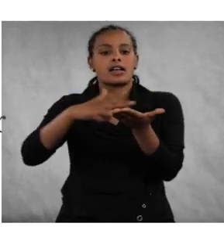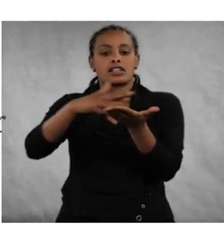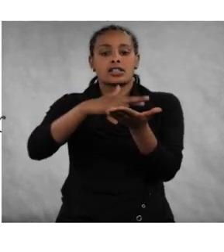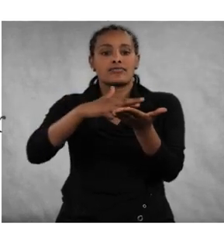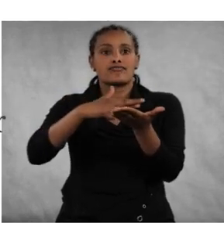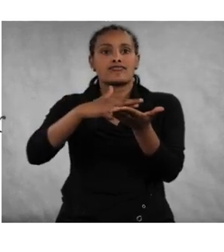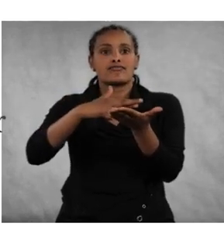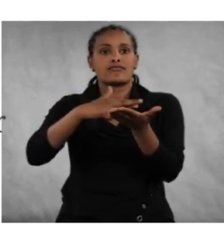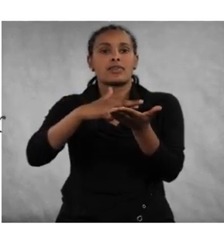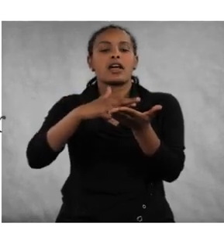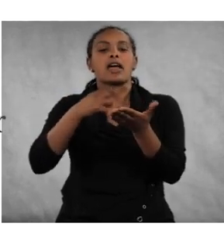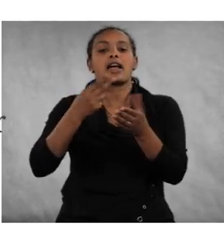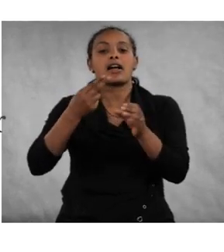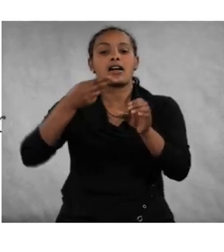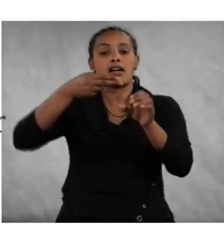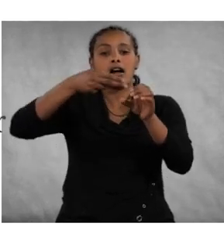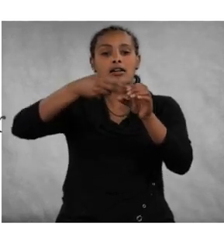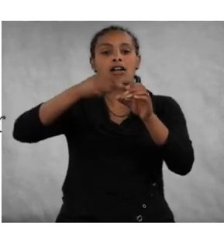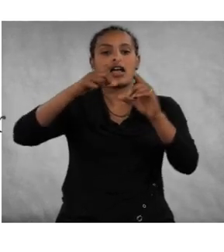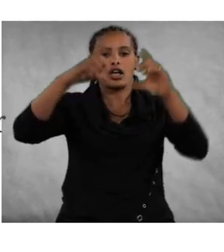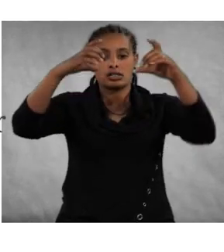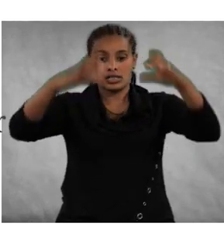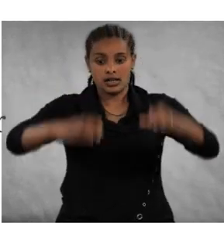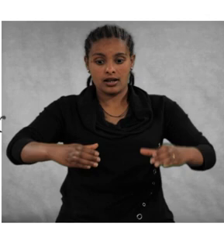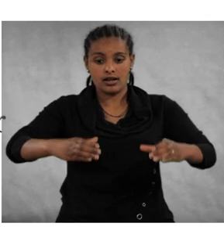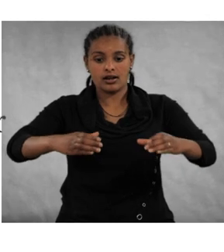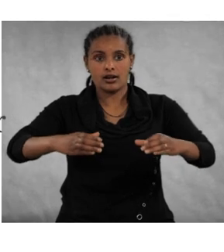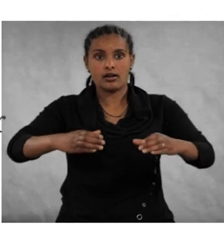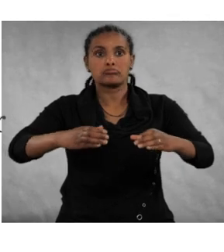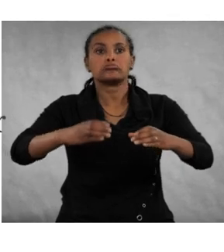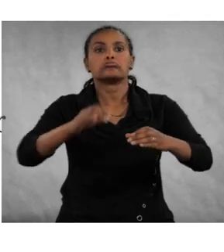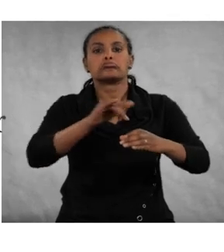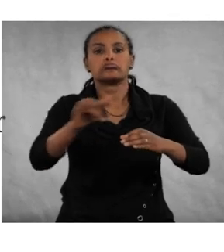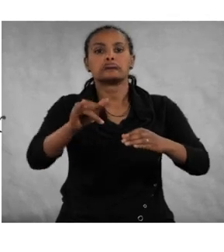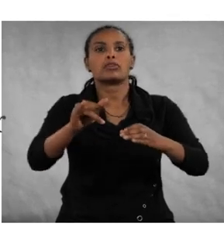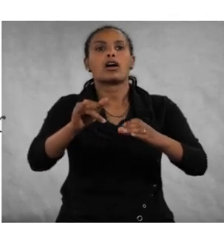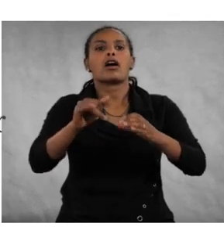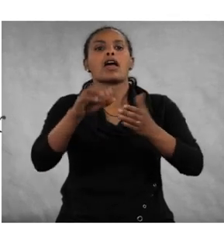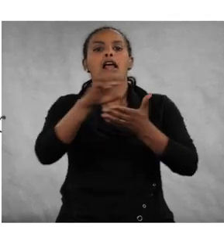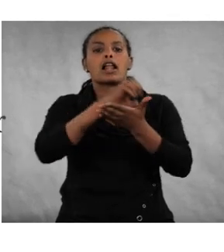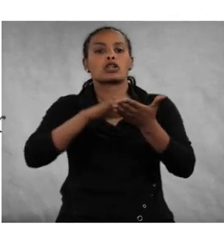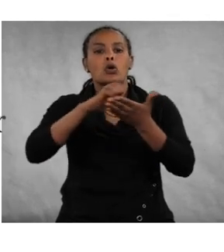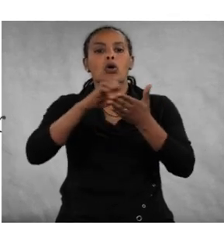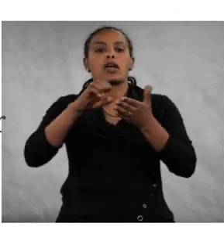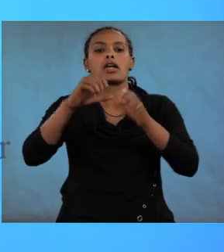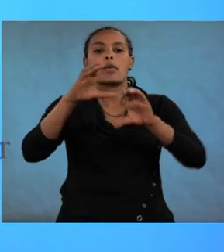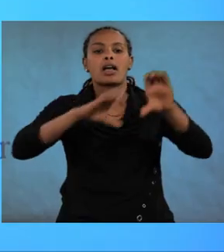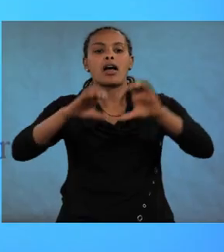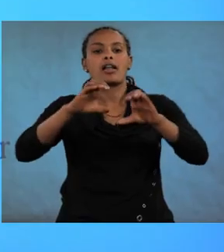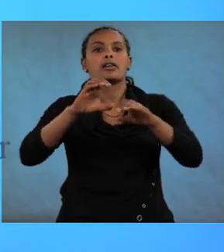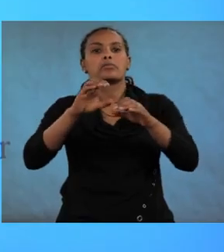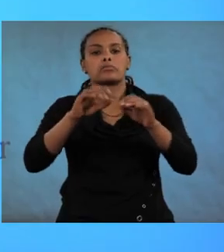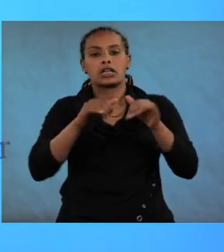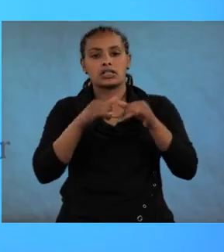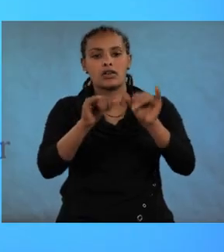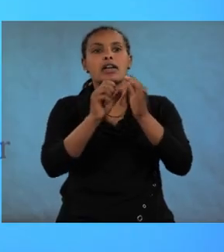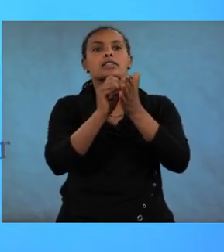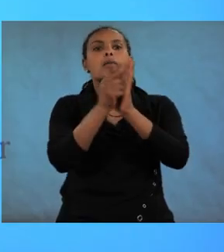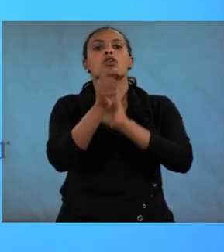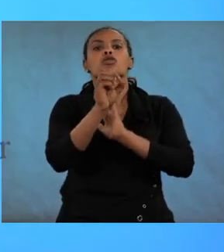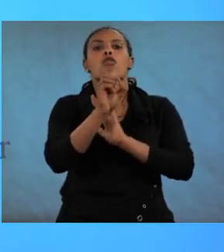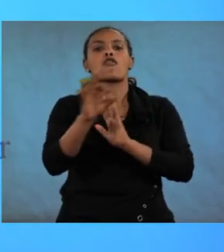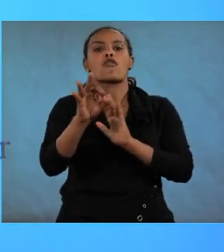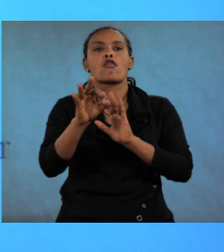vessel, a gas in a cylinder, an engine, an electrochemical cell, and so on are